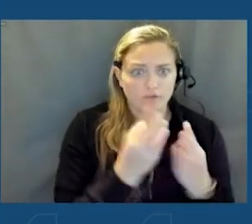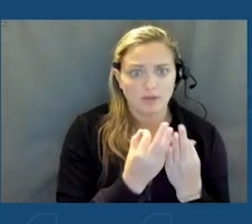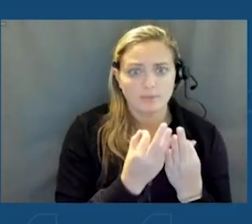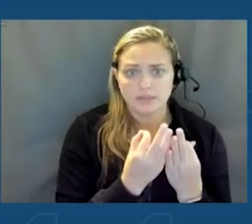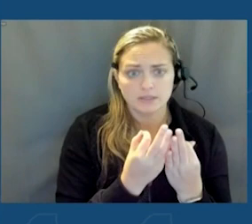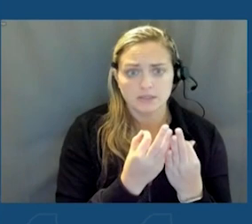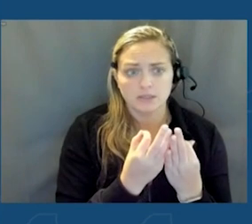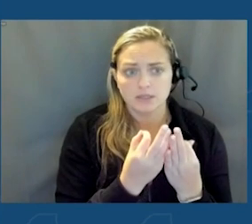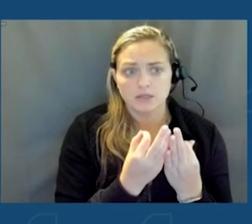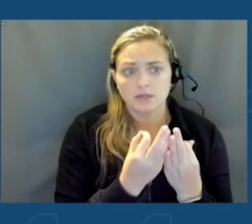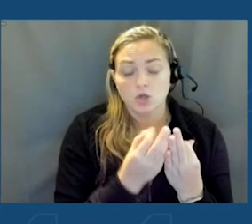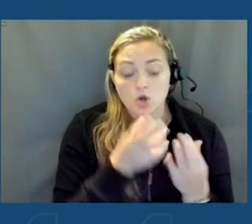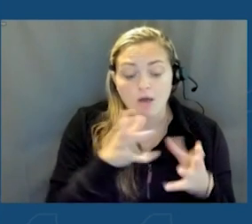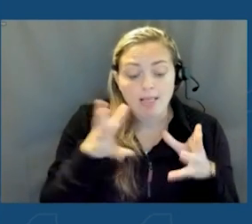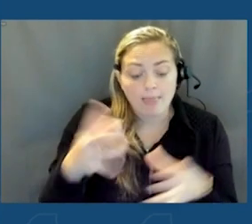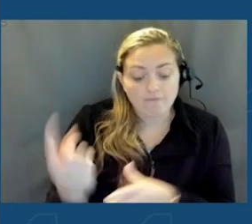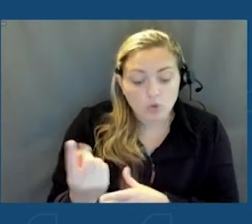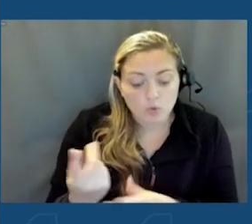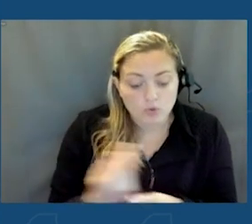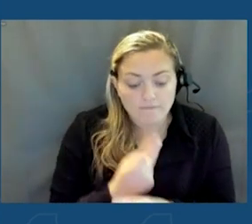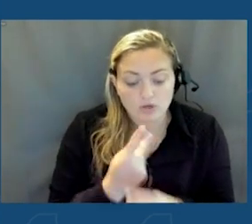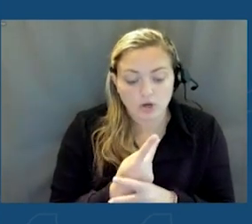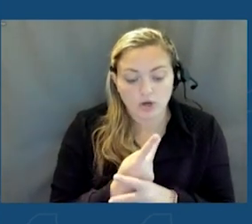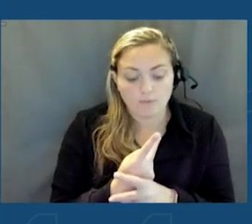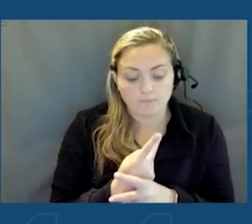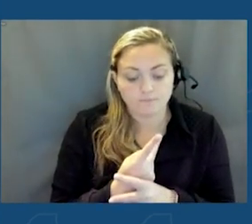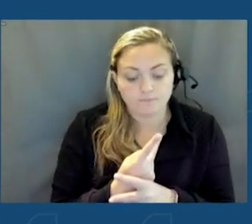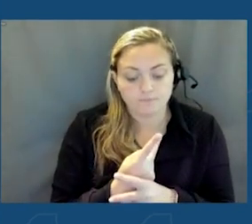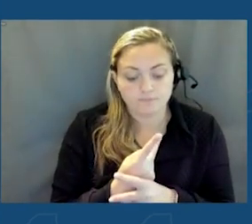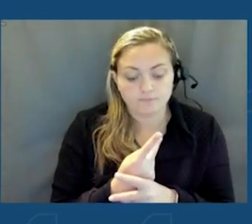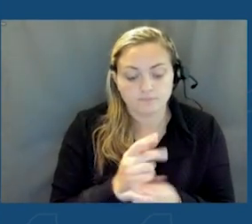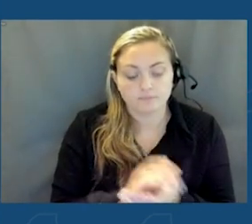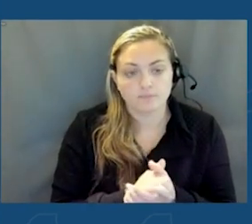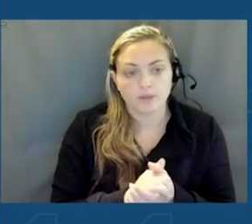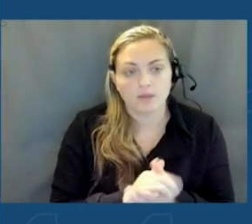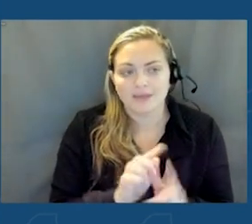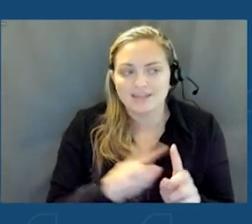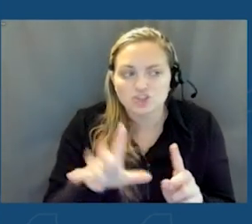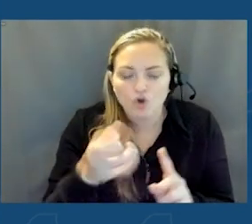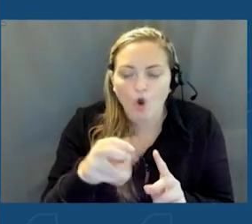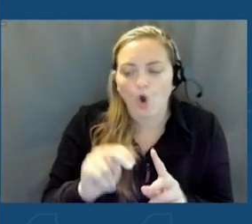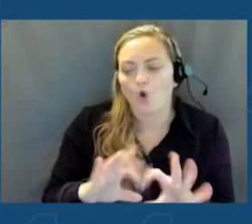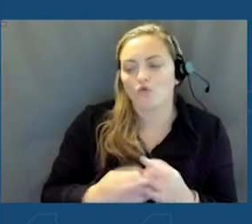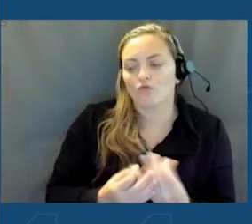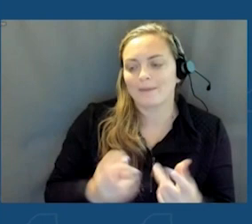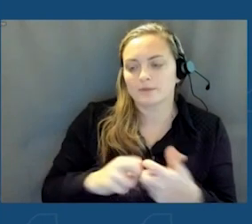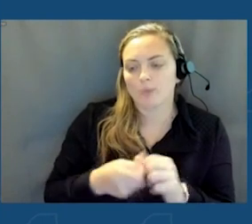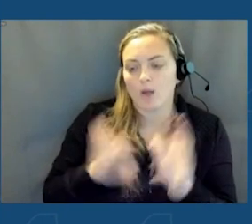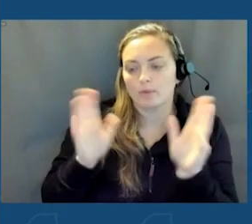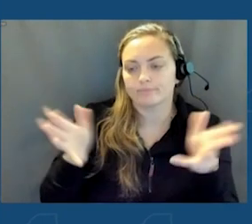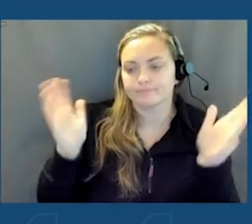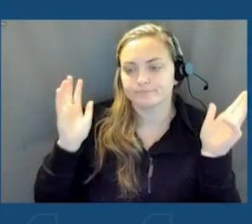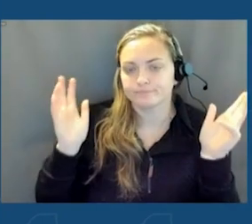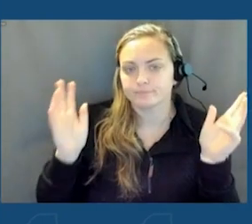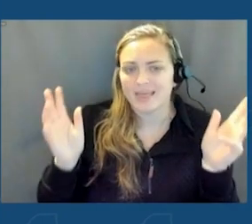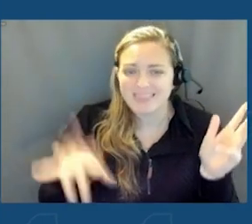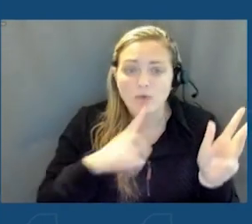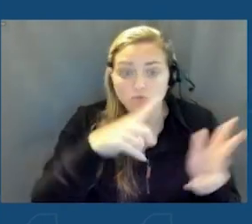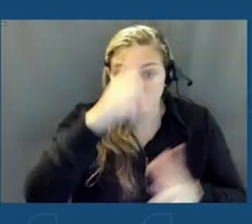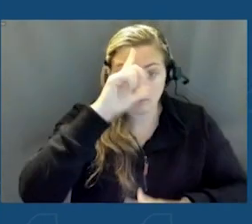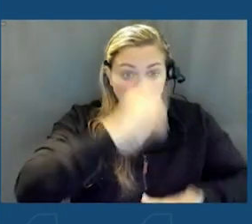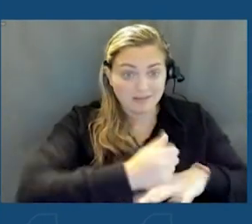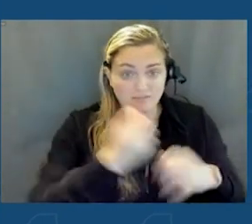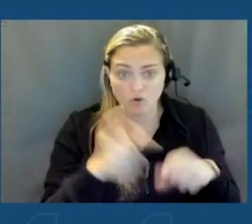no longer left alone to figure out this as your own family's problem, which was really the mindset for such a long time. Employers